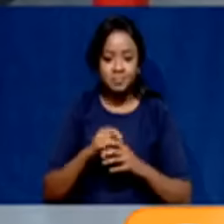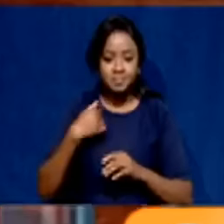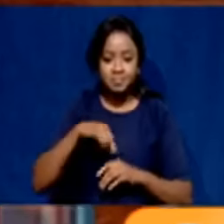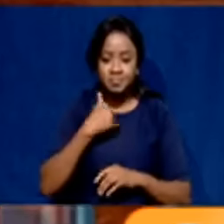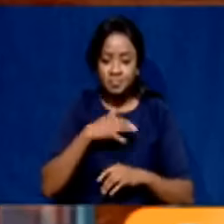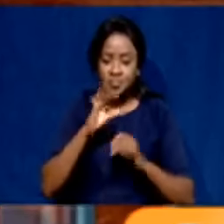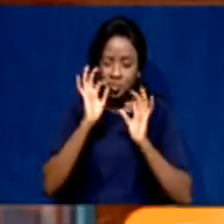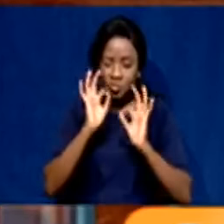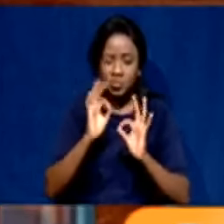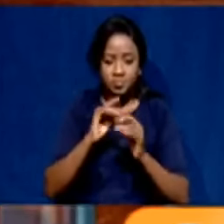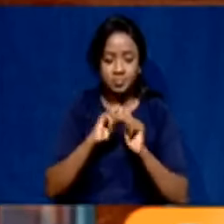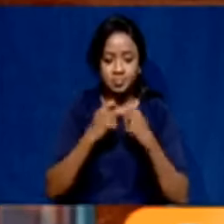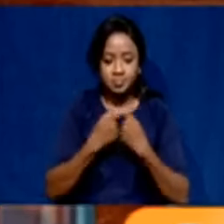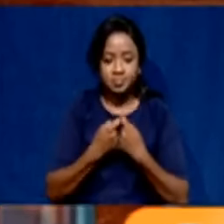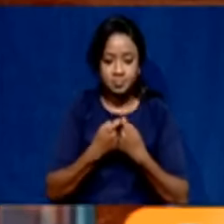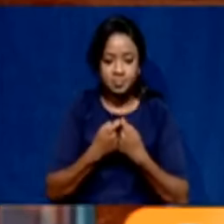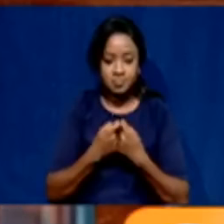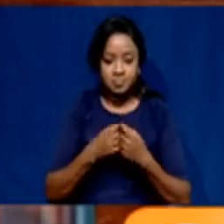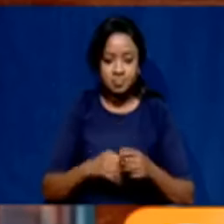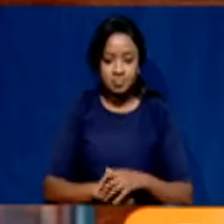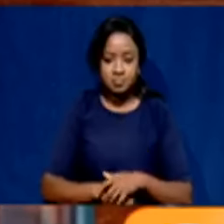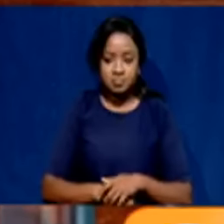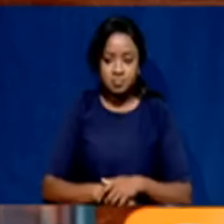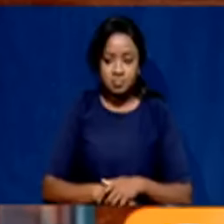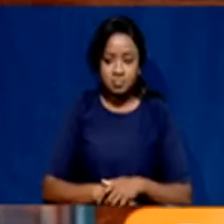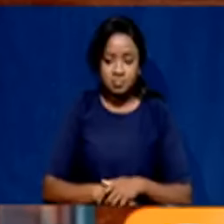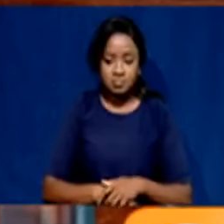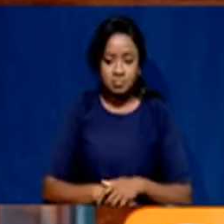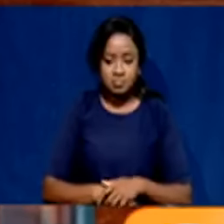team. We have a wonderful team. We really have a great team. You know, I can attest to that. Okay.